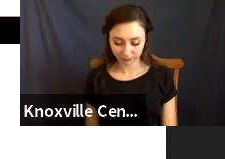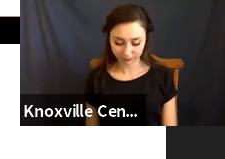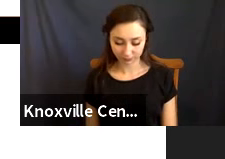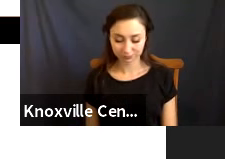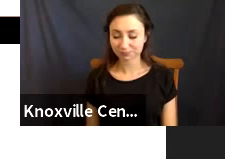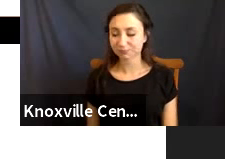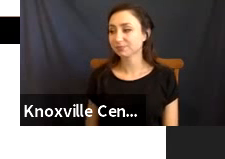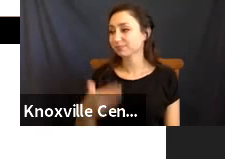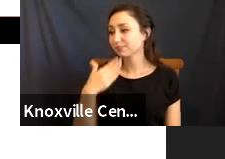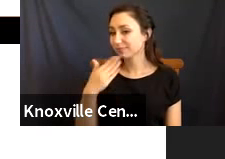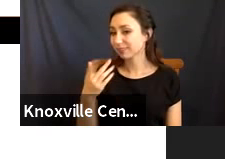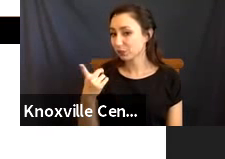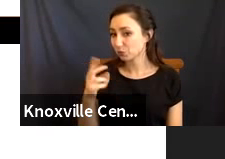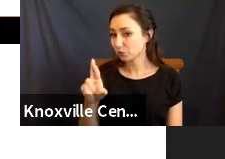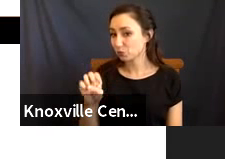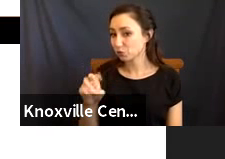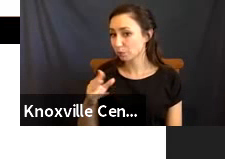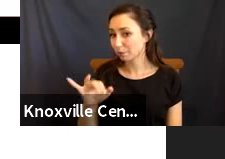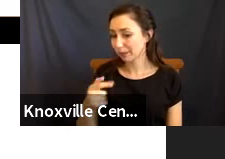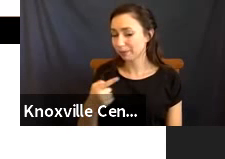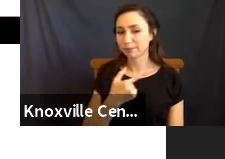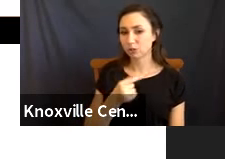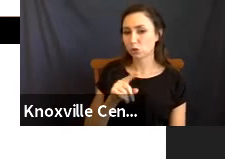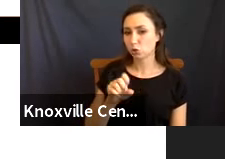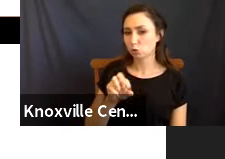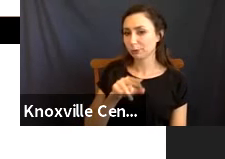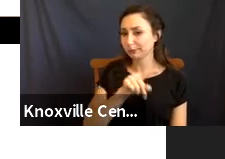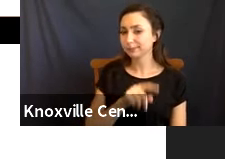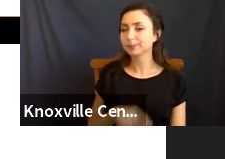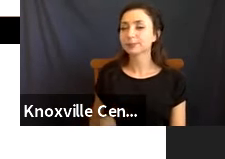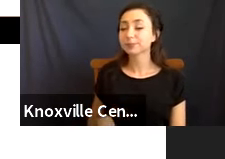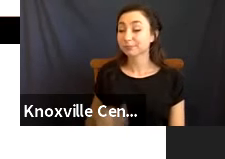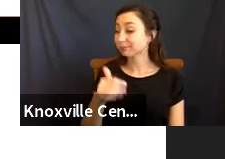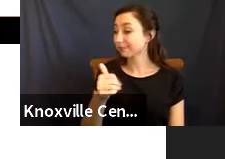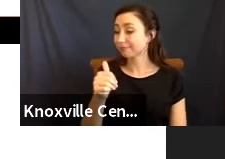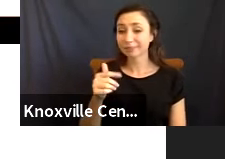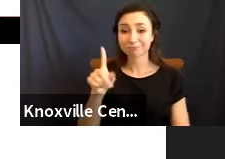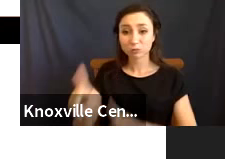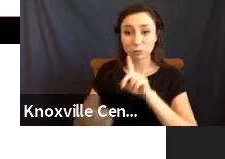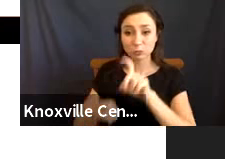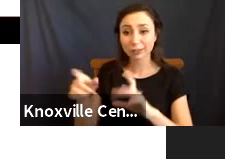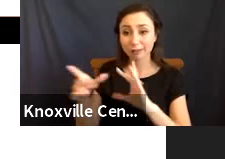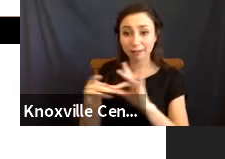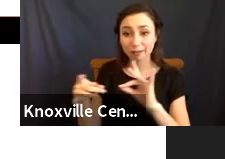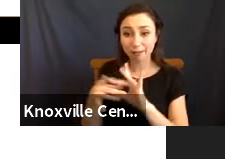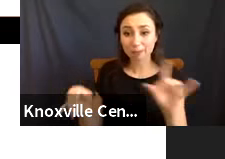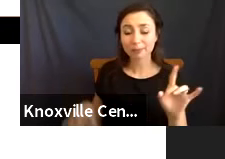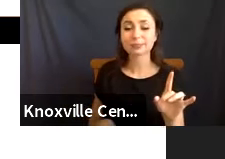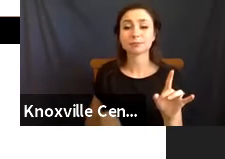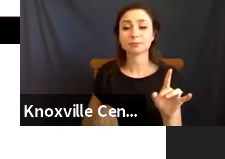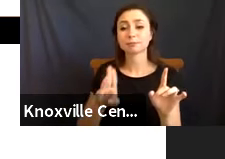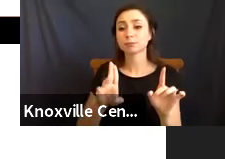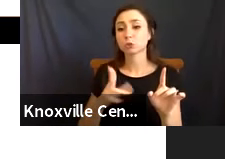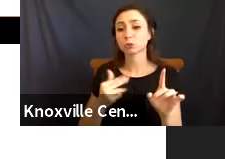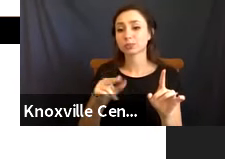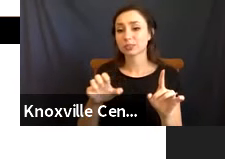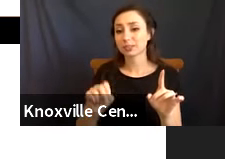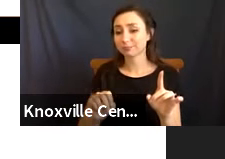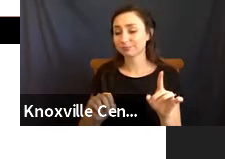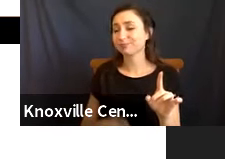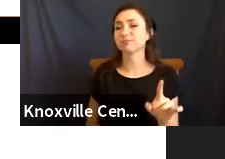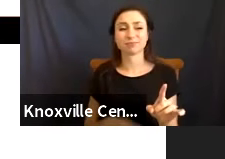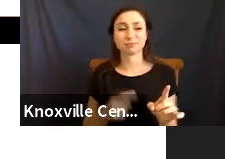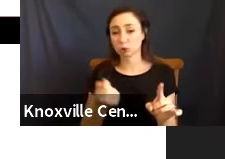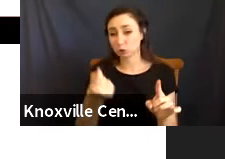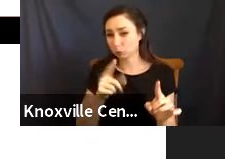Thank you, Dr. Shamiya. Are there questions, comments on the presentation? I have a quick question. Thanks, Dr.